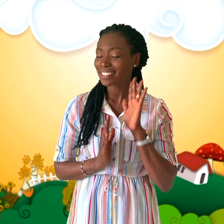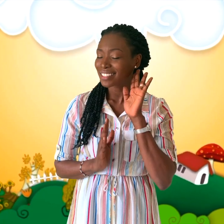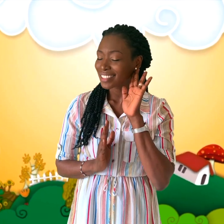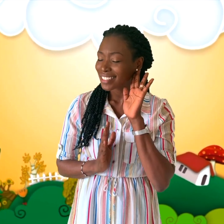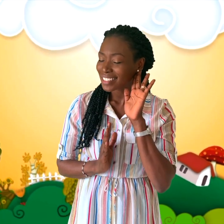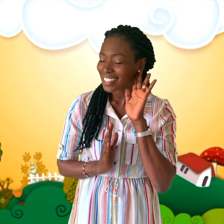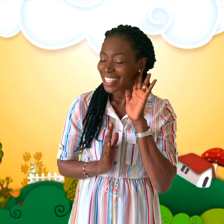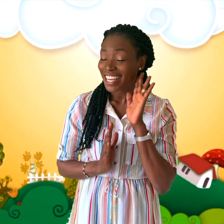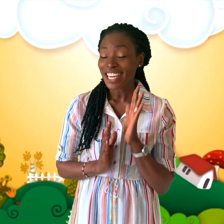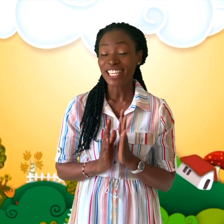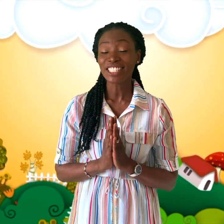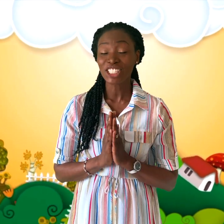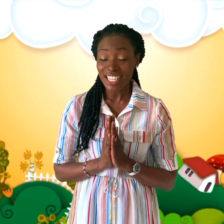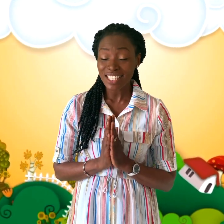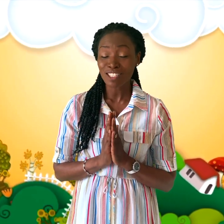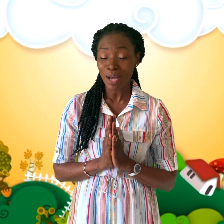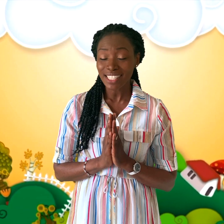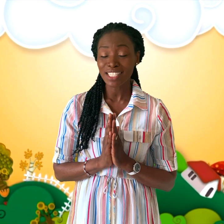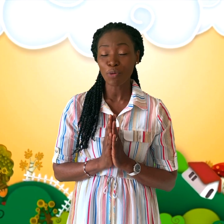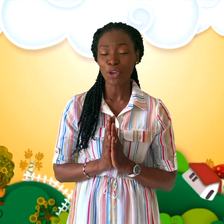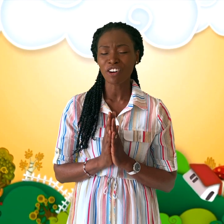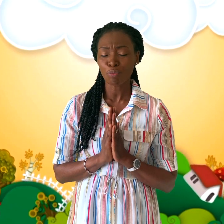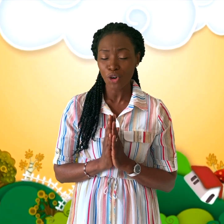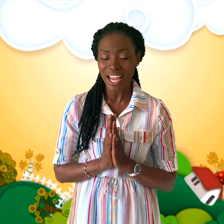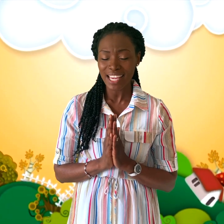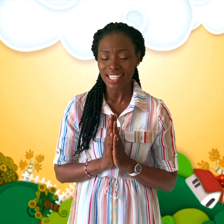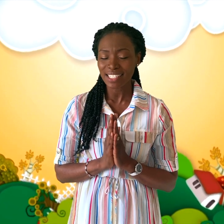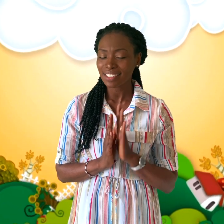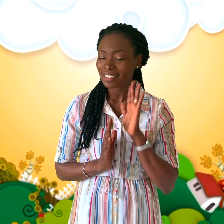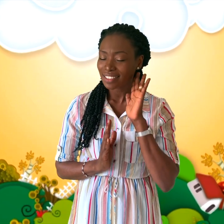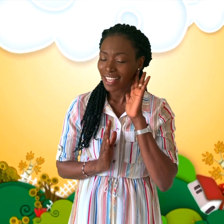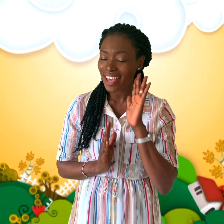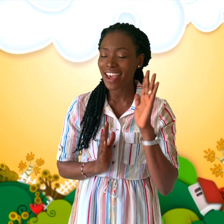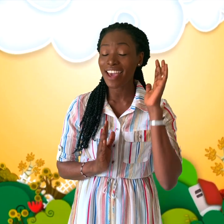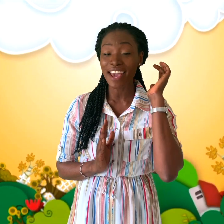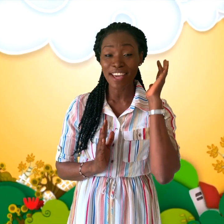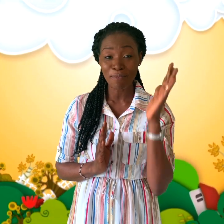prayed. In Jesus' mighty name we have prayed.